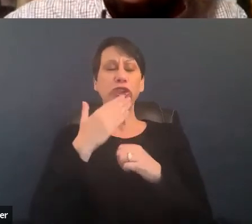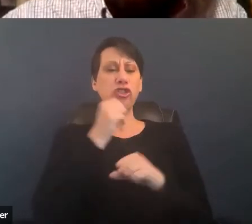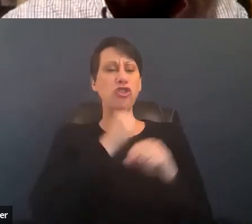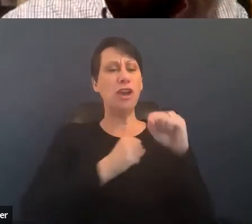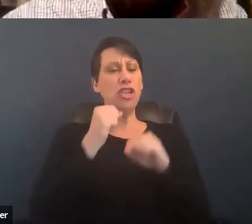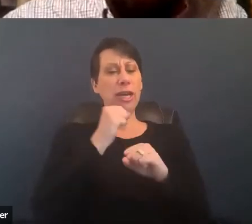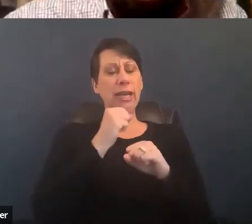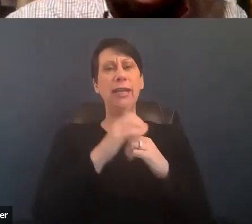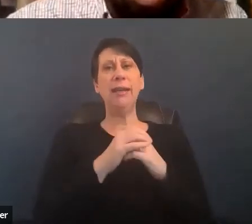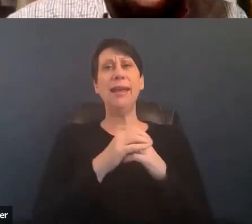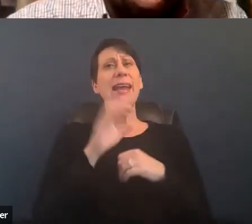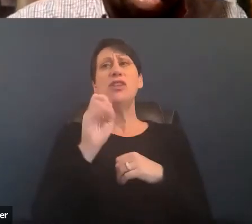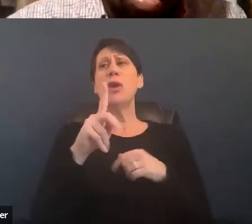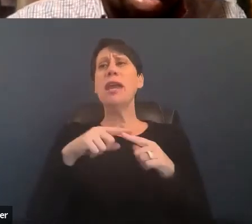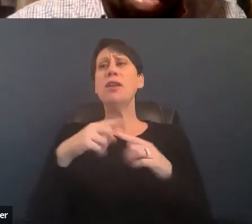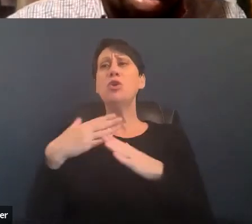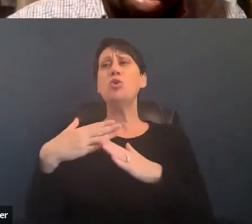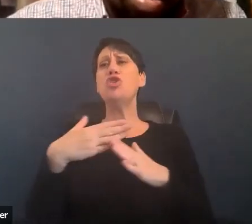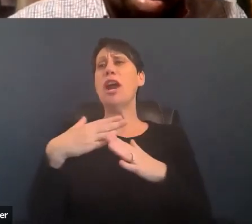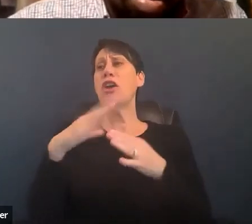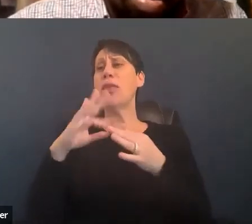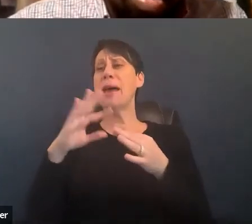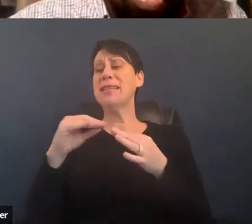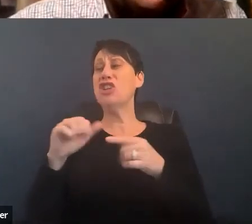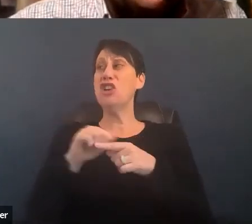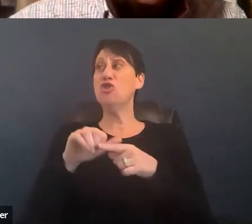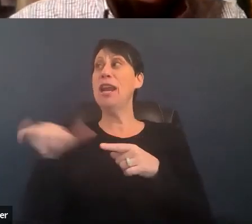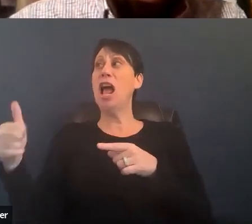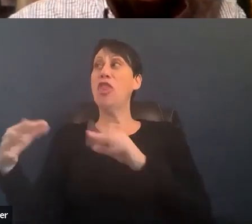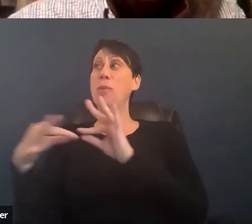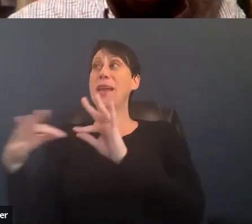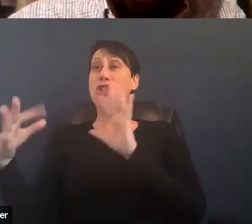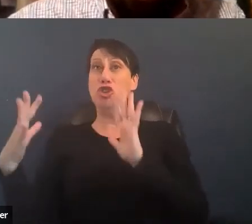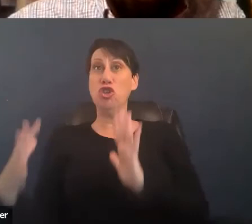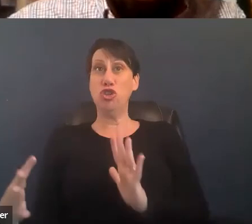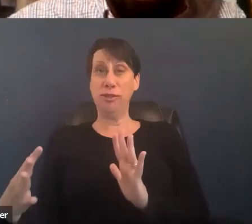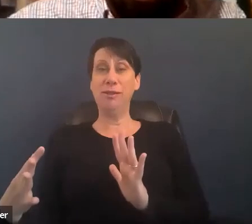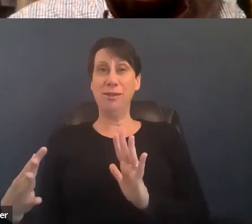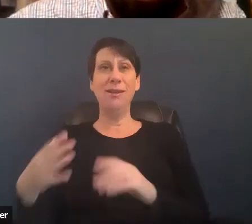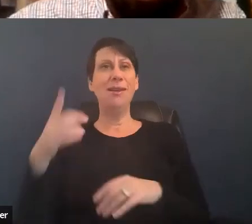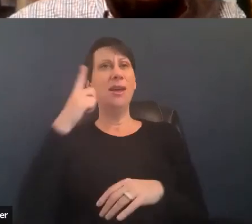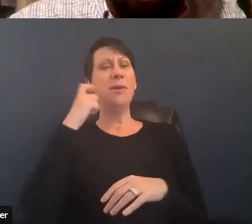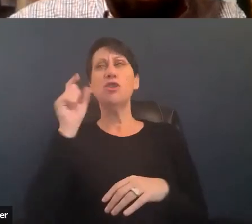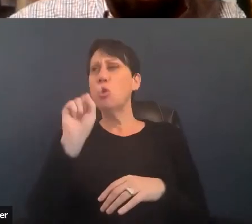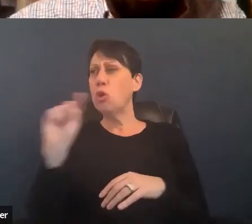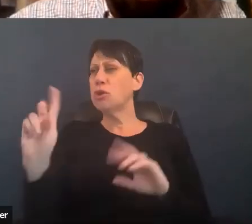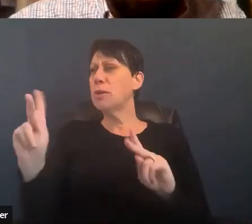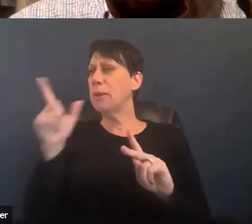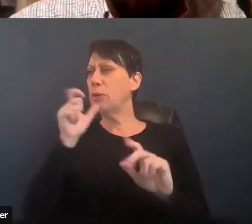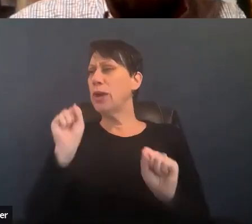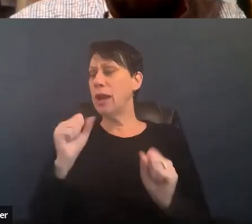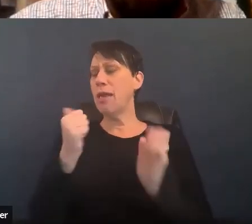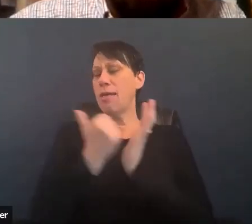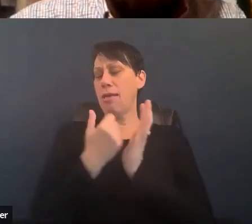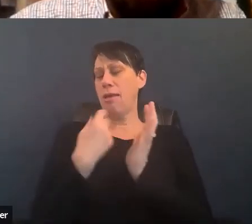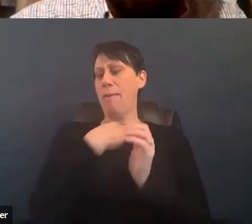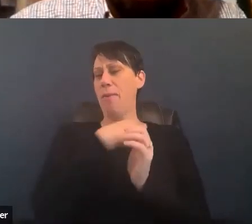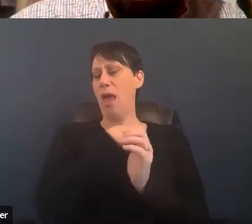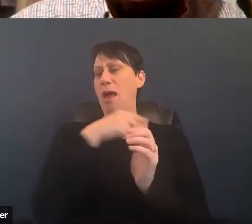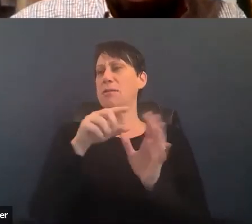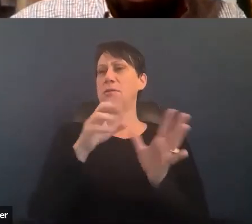is that it's okay to share the message and train other messengers. Because if those are the people that can help us spread